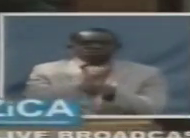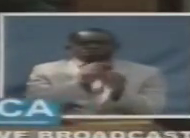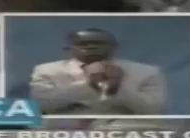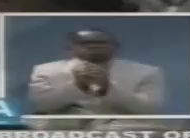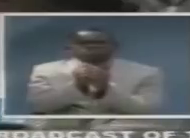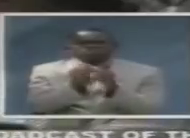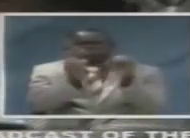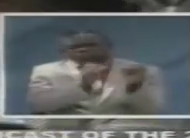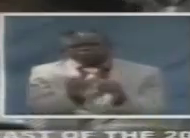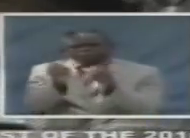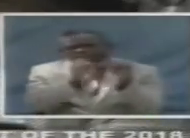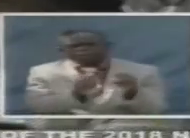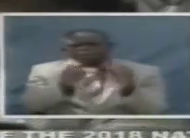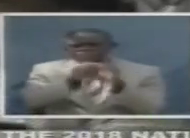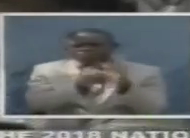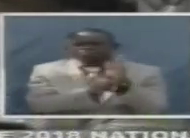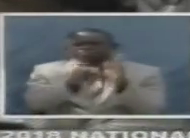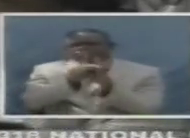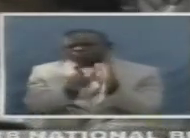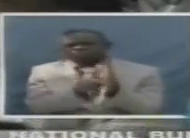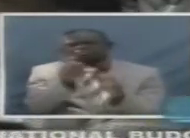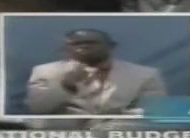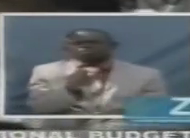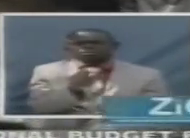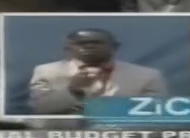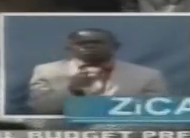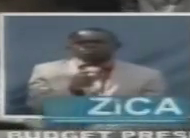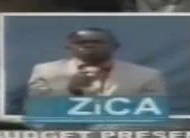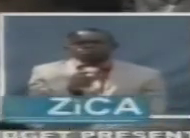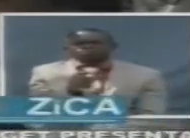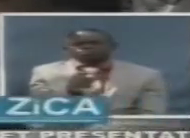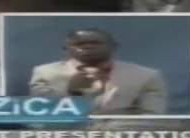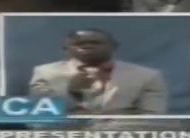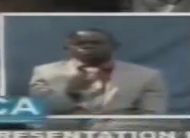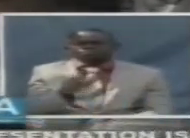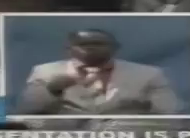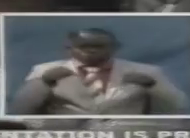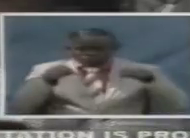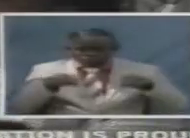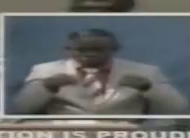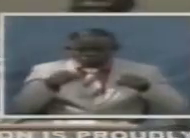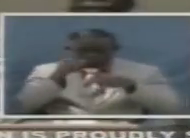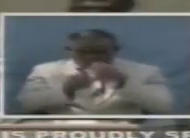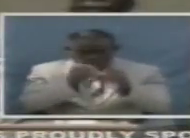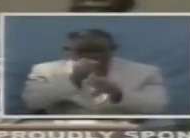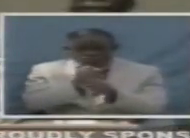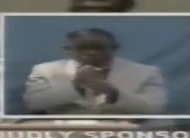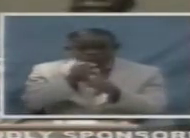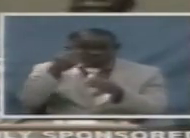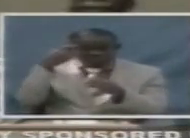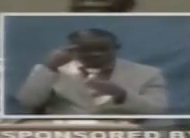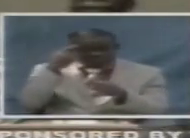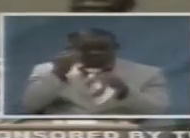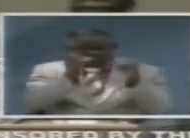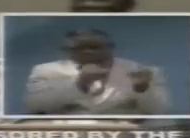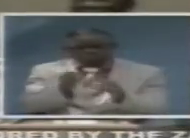policy decisions and reforms. This year, government implemented austerity measures that